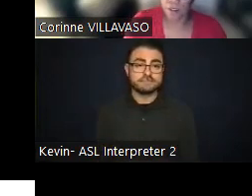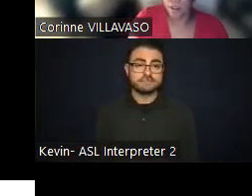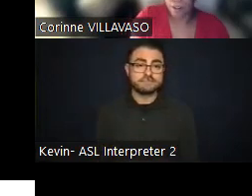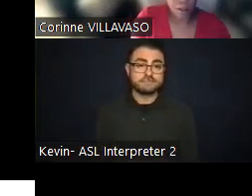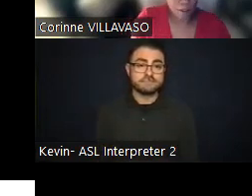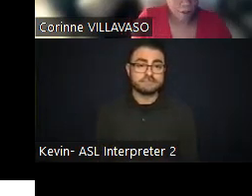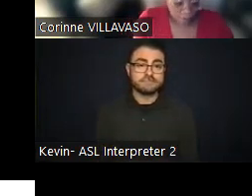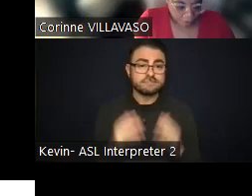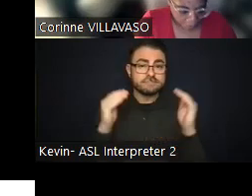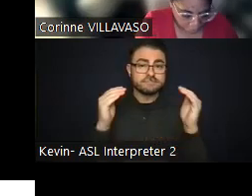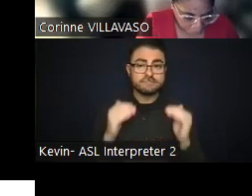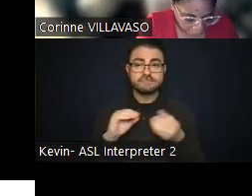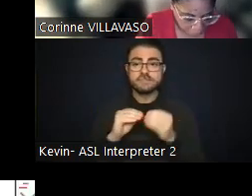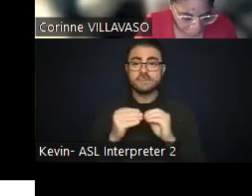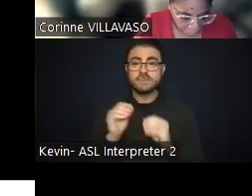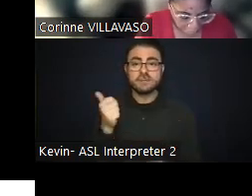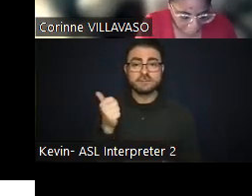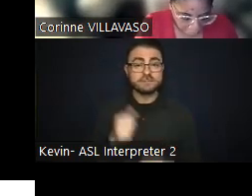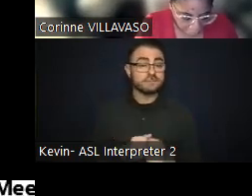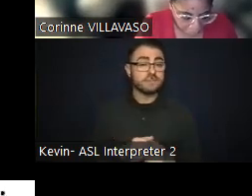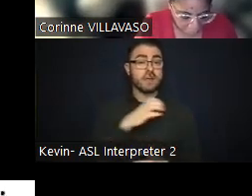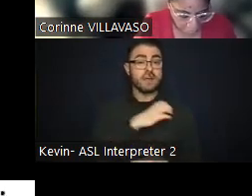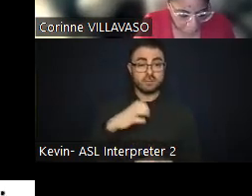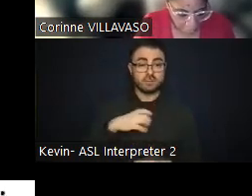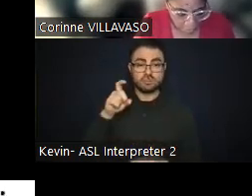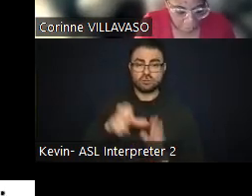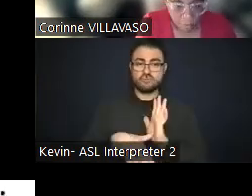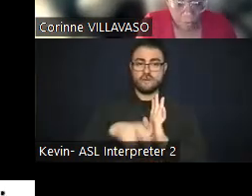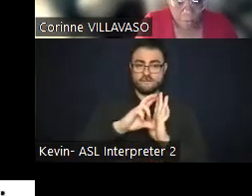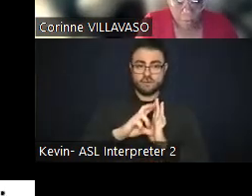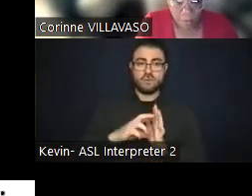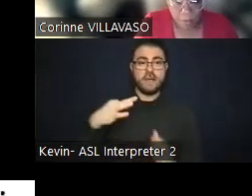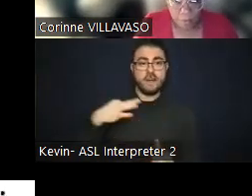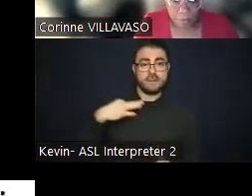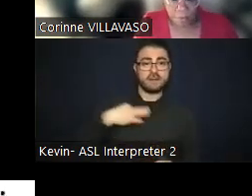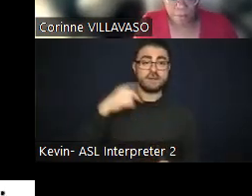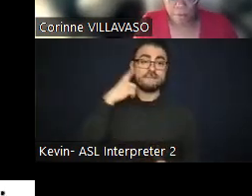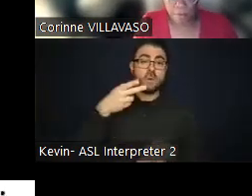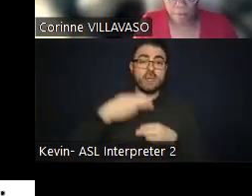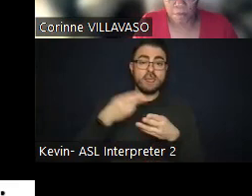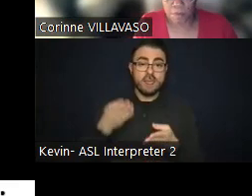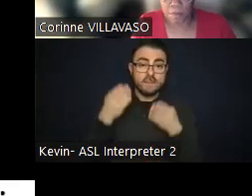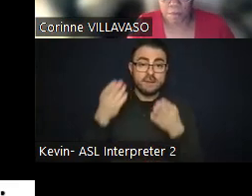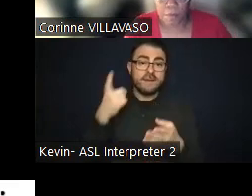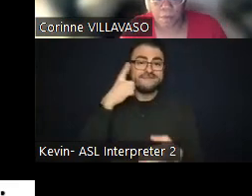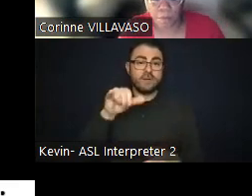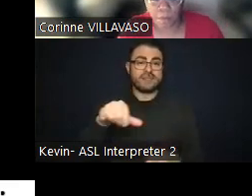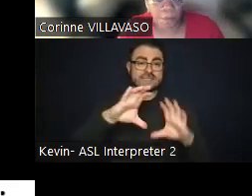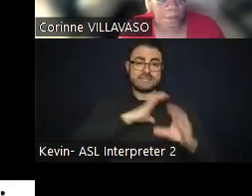All right, number 10, council shall review applications of nominees to the committee and vote whether to approve each